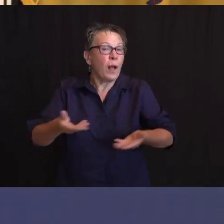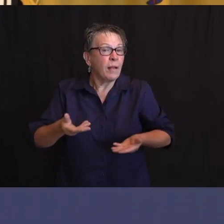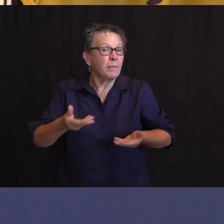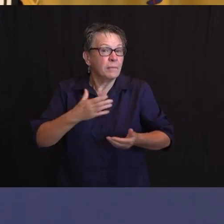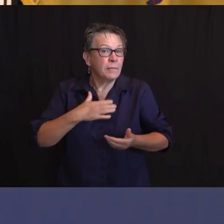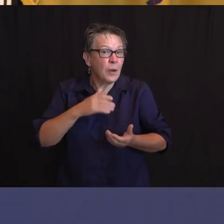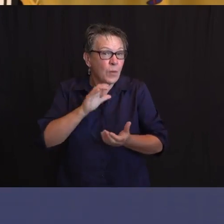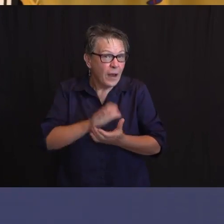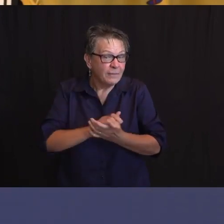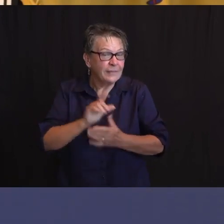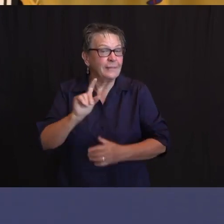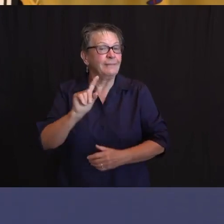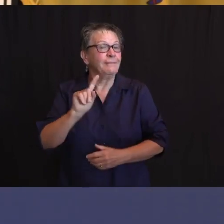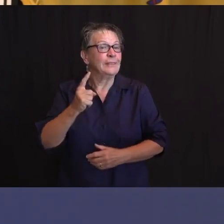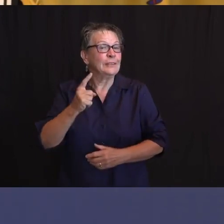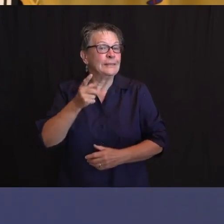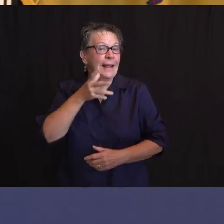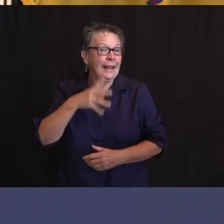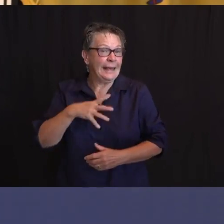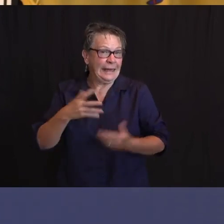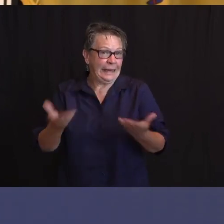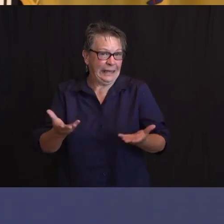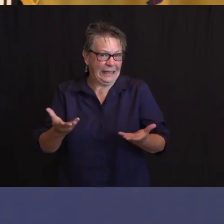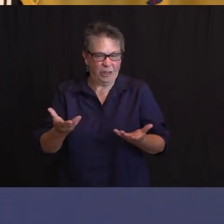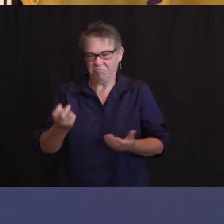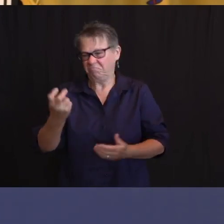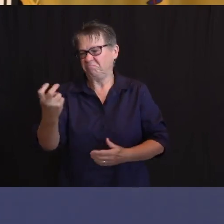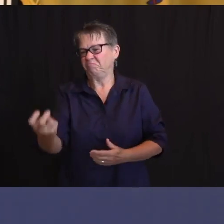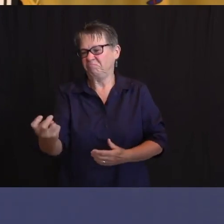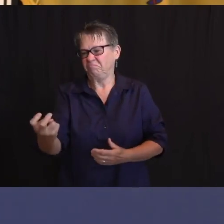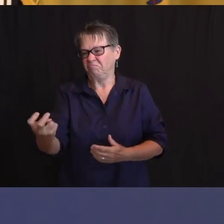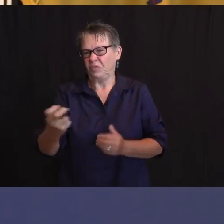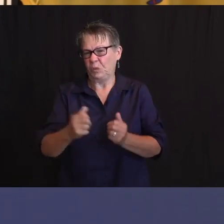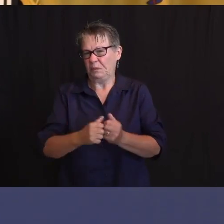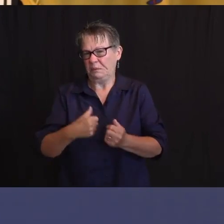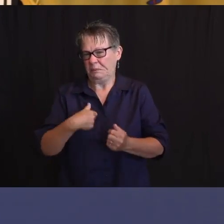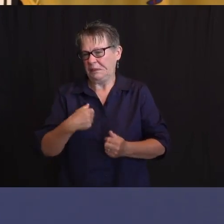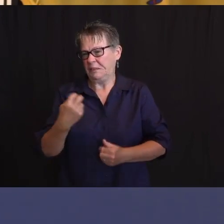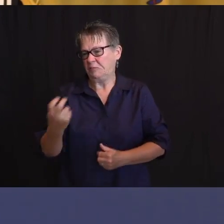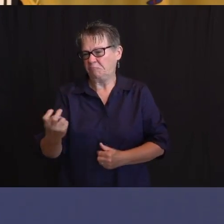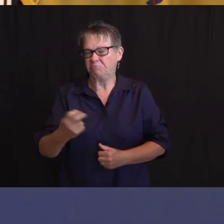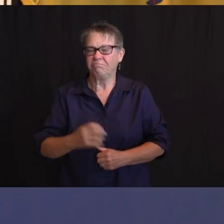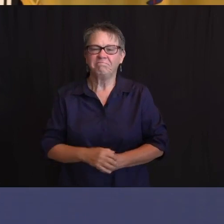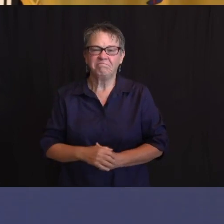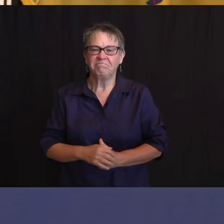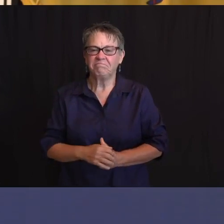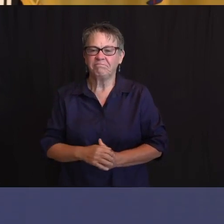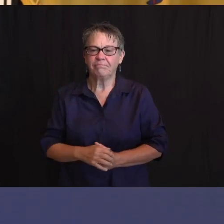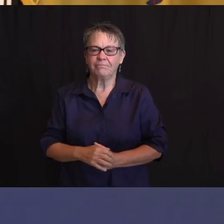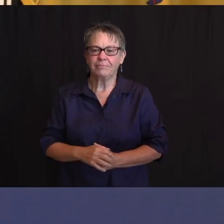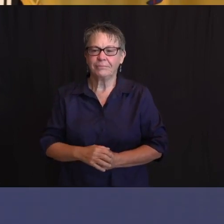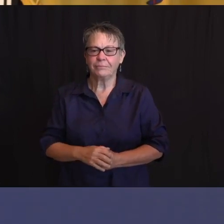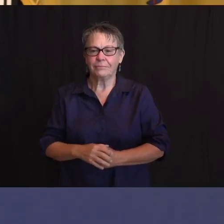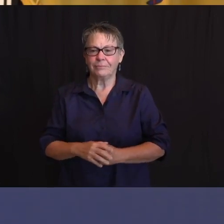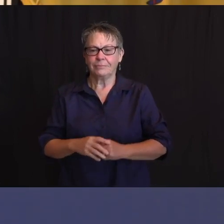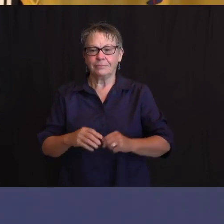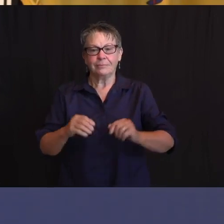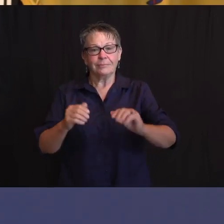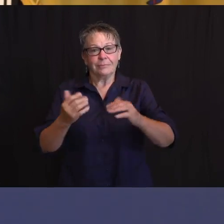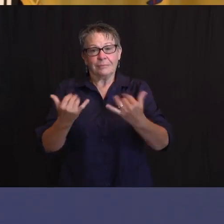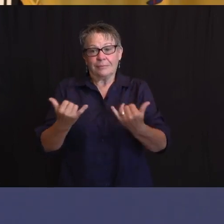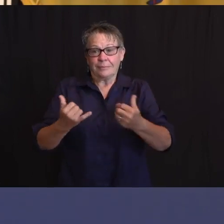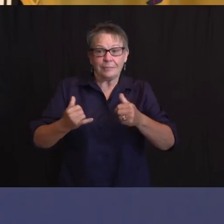key things we have discussed since this pandemic began is the need for us to ensure our long-term resiliency